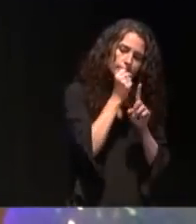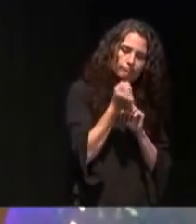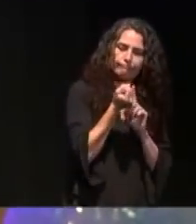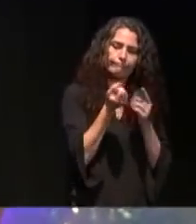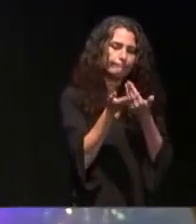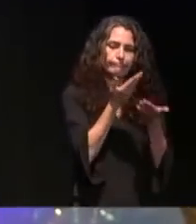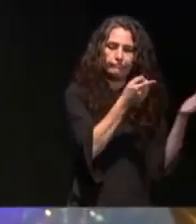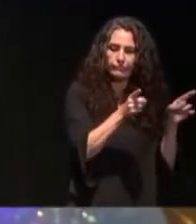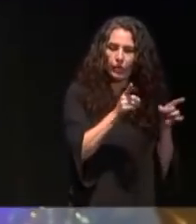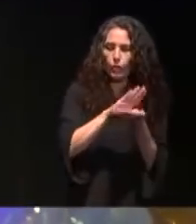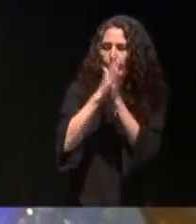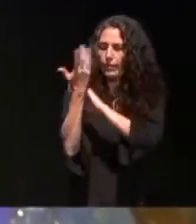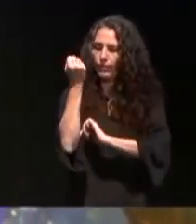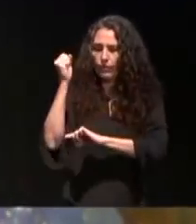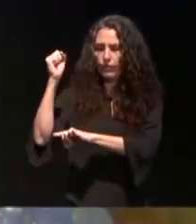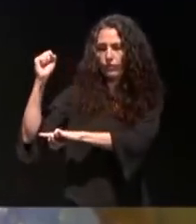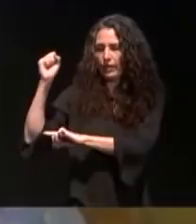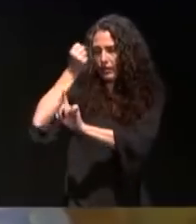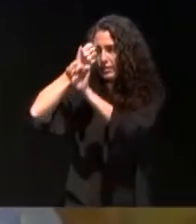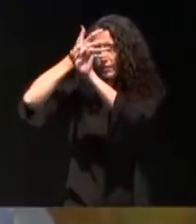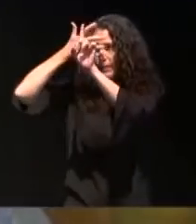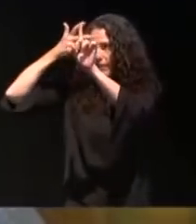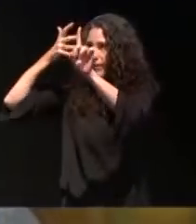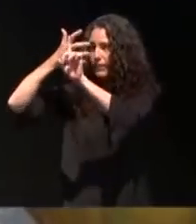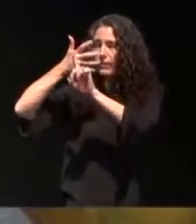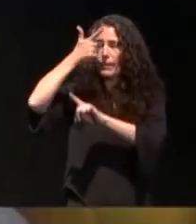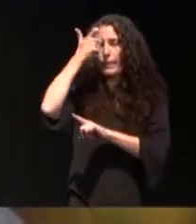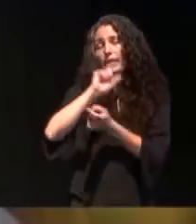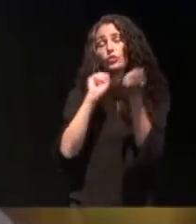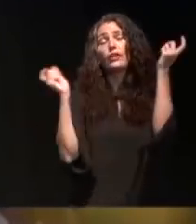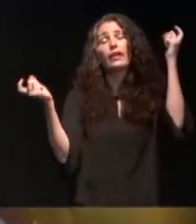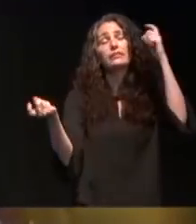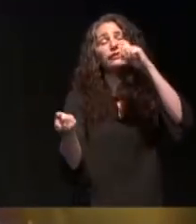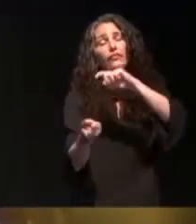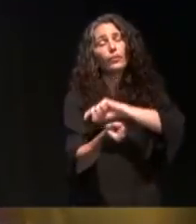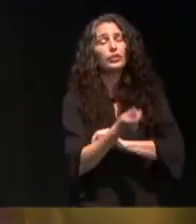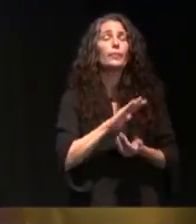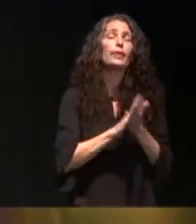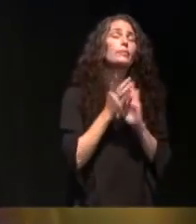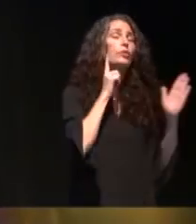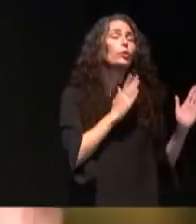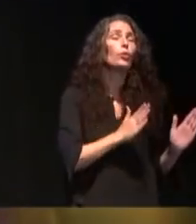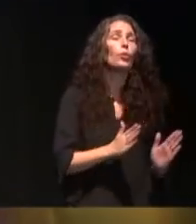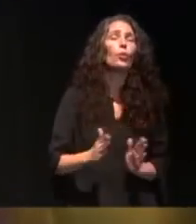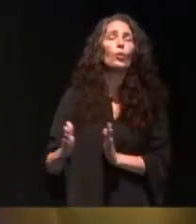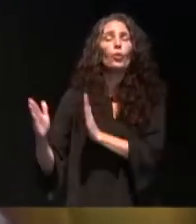a part of the revolution of expanding consciousness because transformation